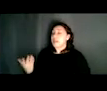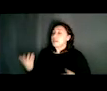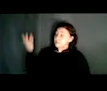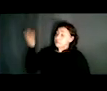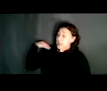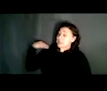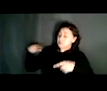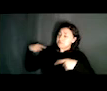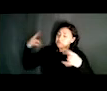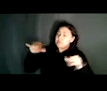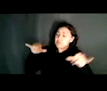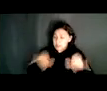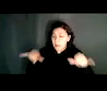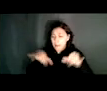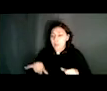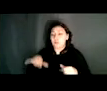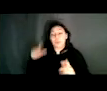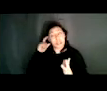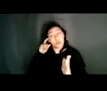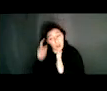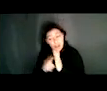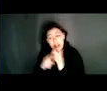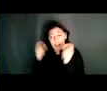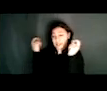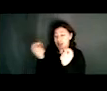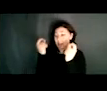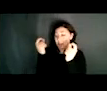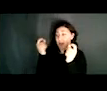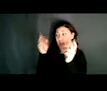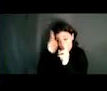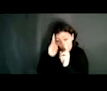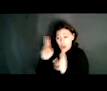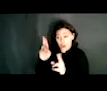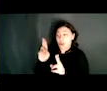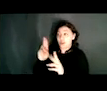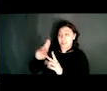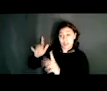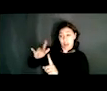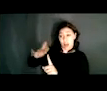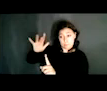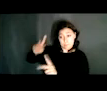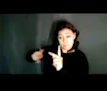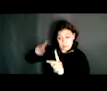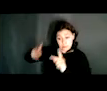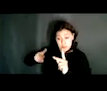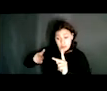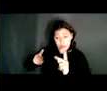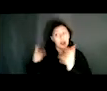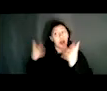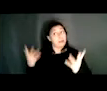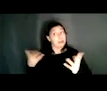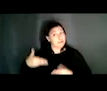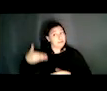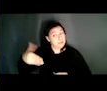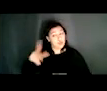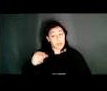mentoring, classroom teaching, and research collaboration. But new in 2021, I'm excited to have the